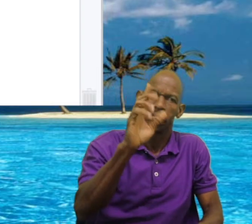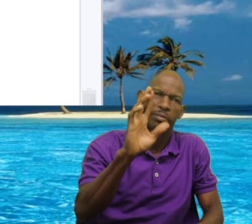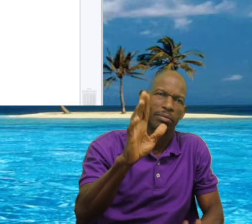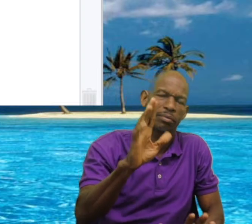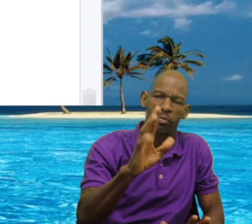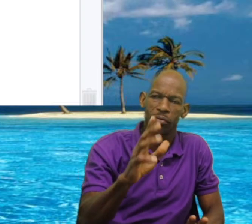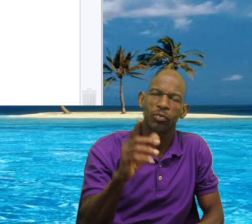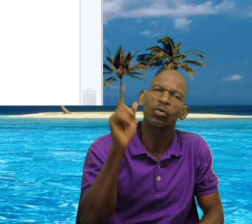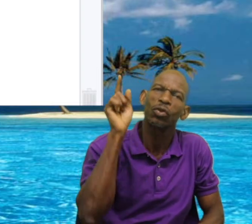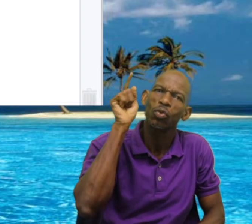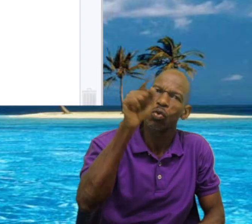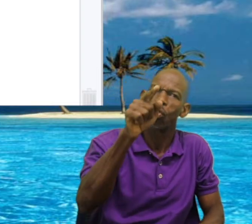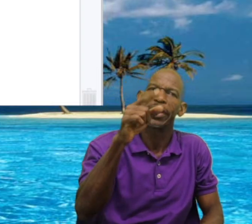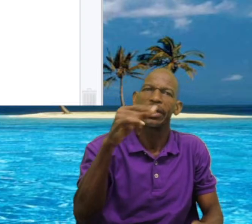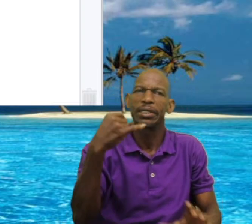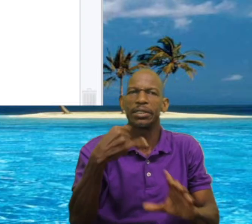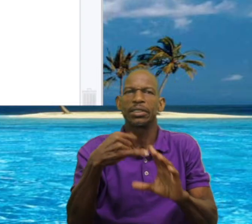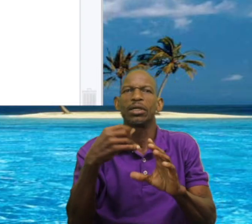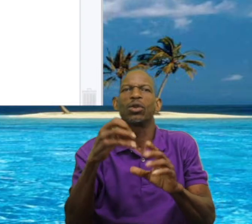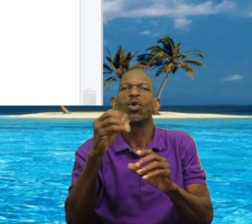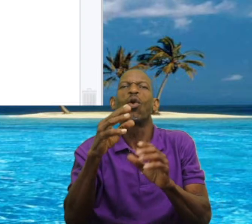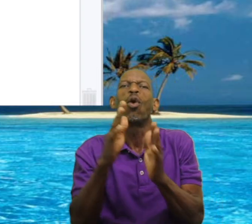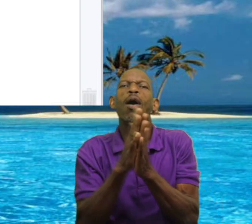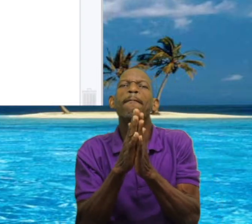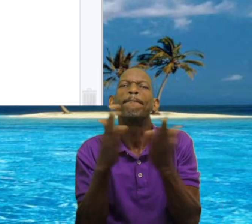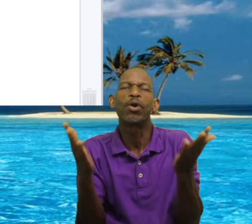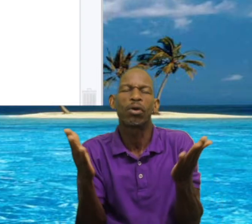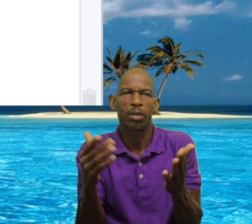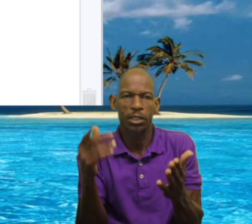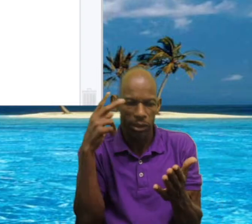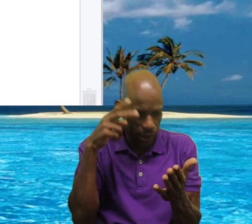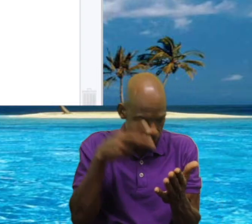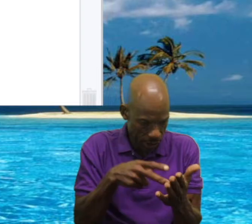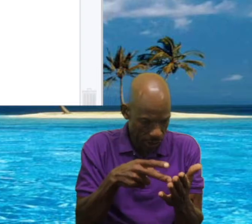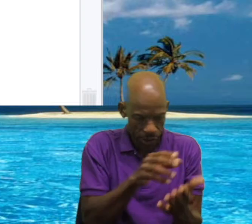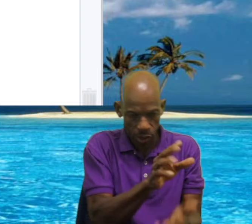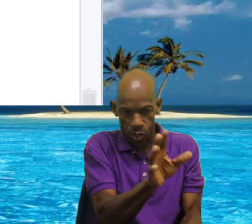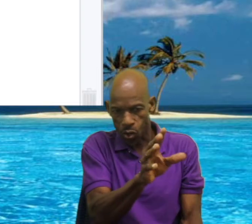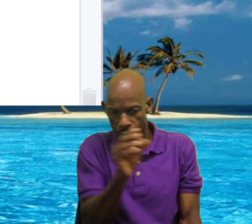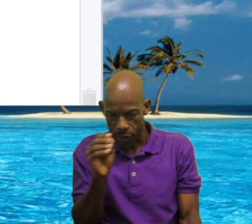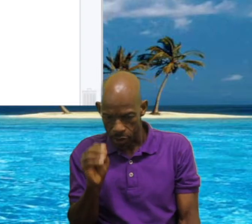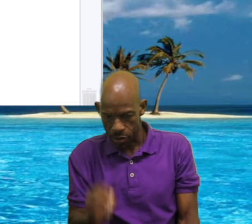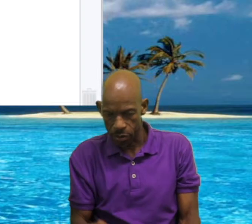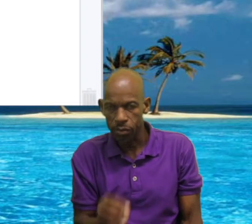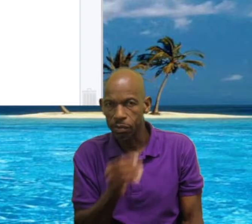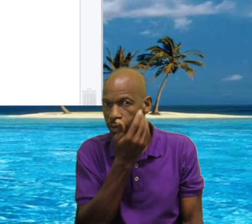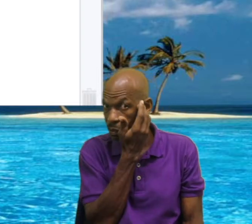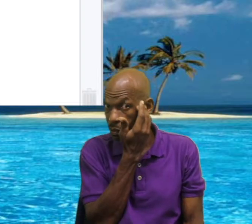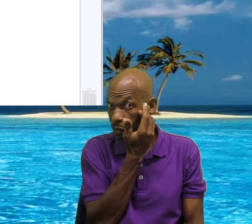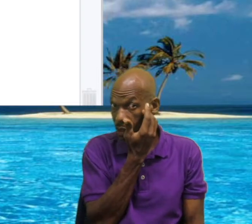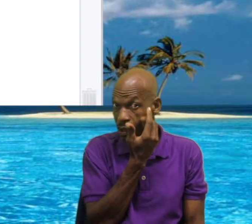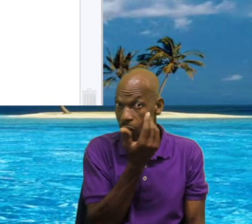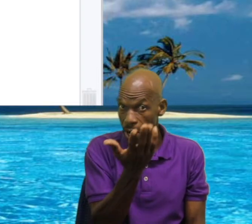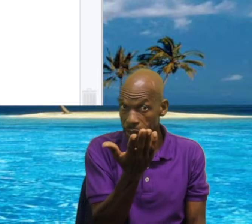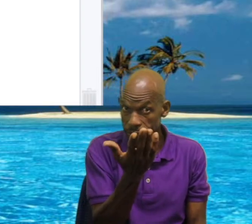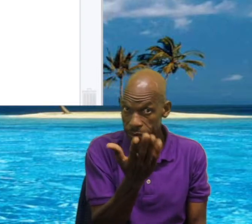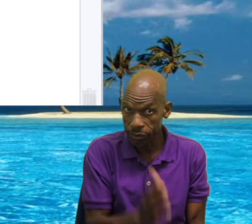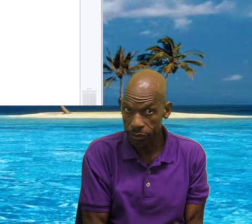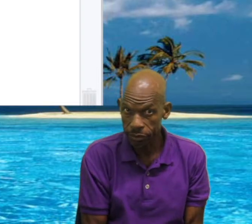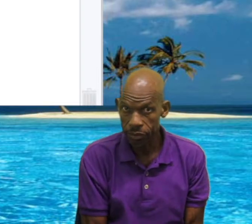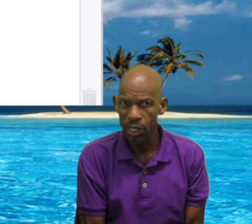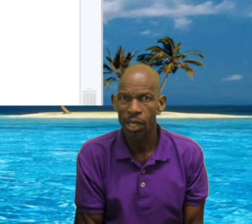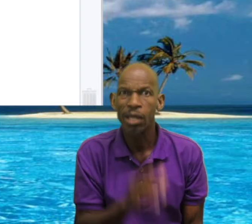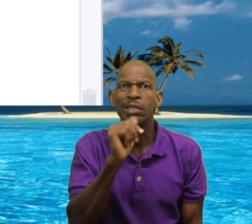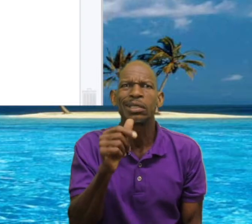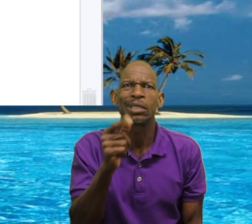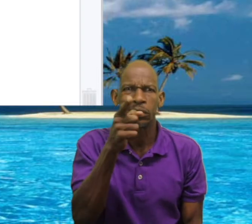on the internet. I want you to find them. Okay. So that we can look at the ideas being opposite. Okay,